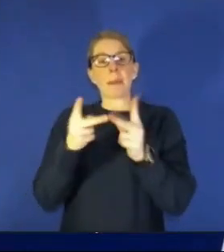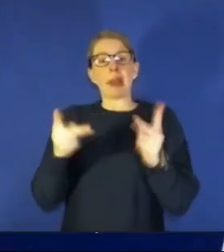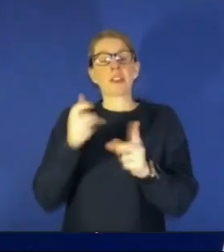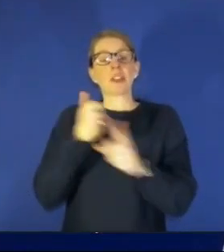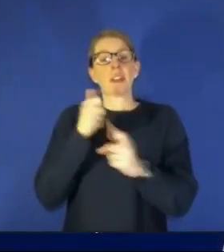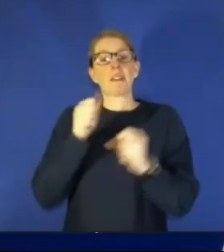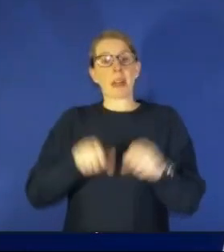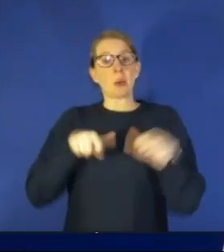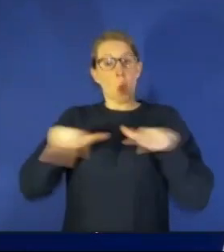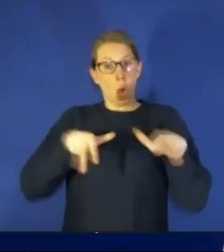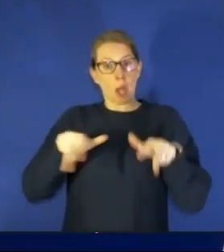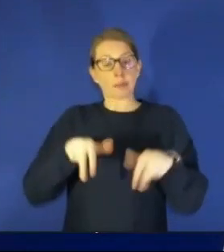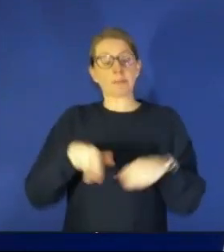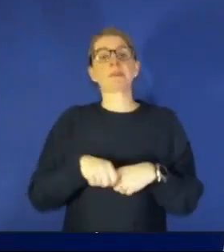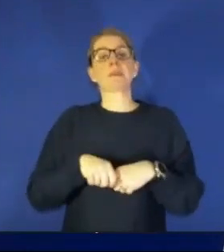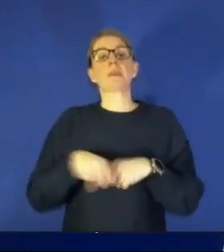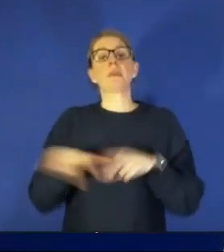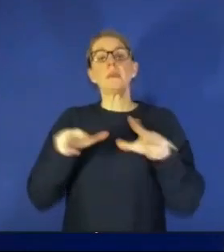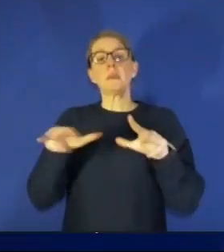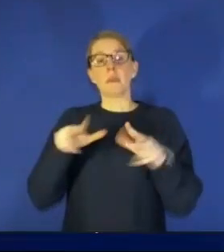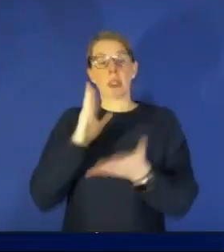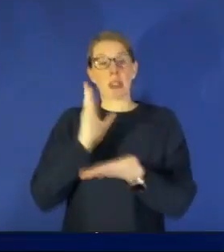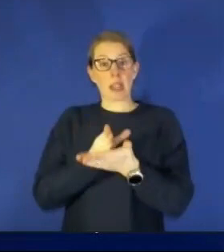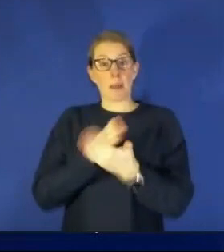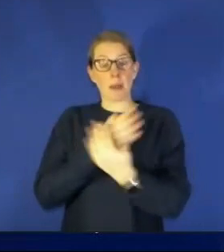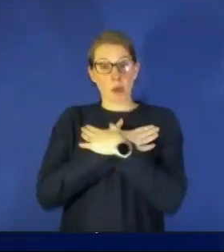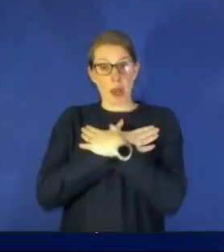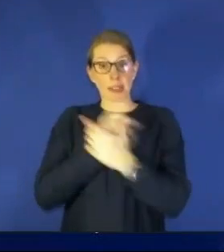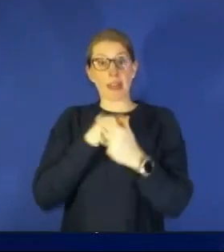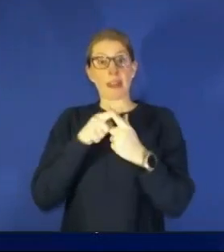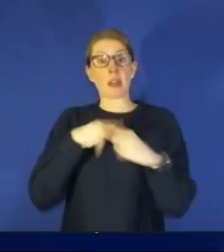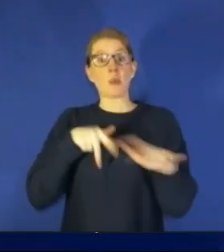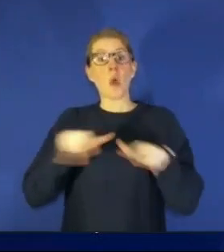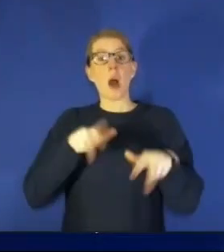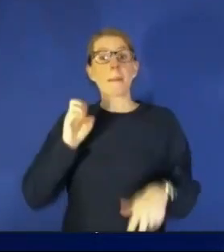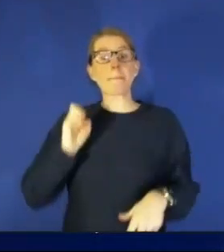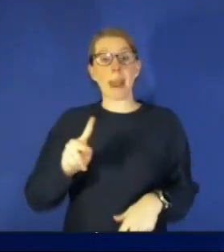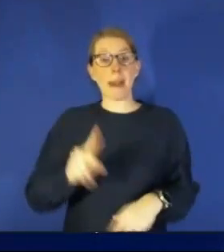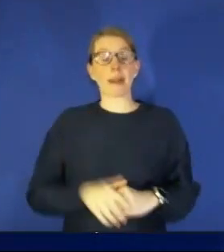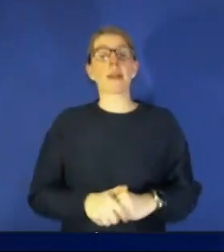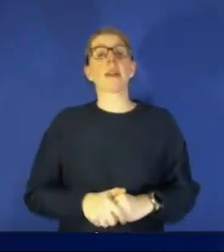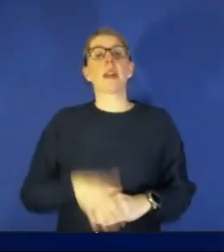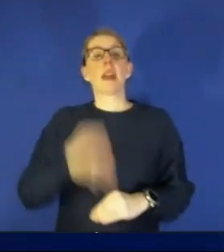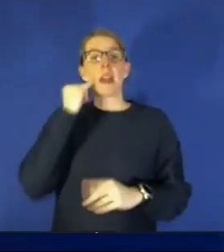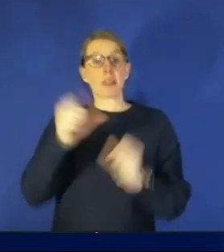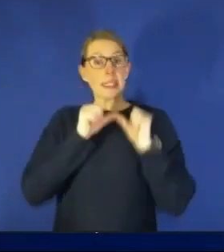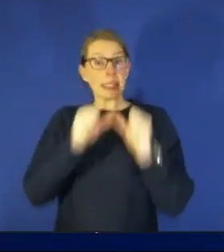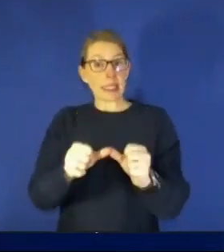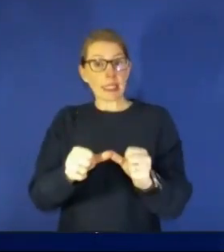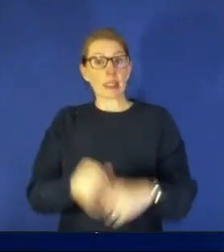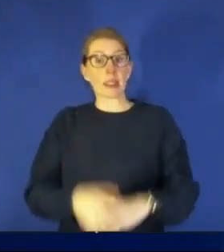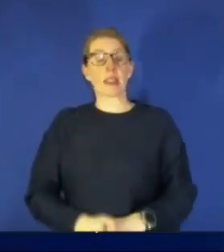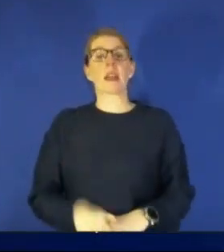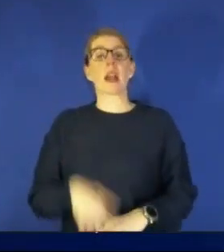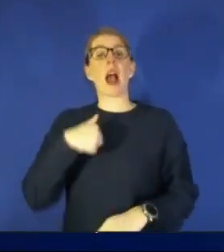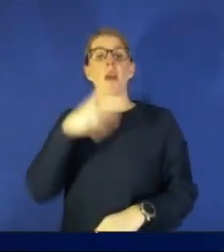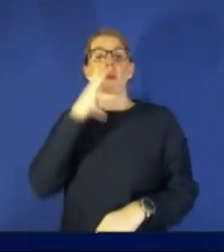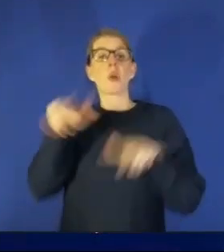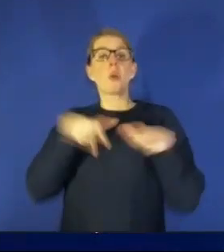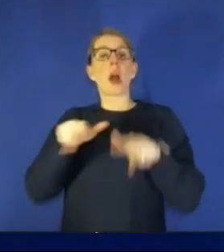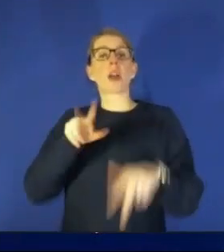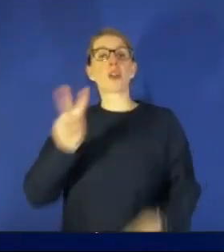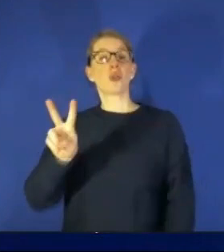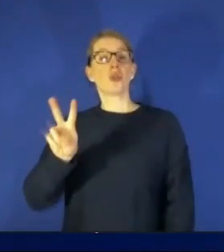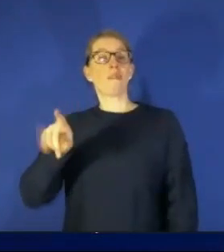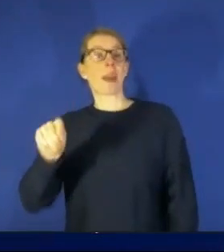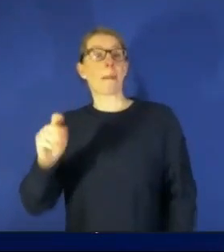walk until you can't, you have to stop and rest and then walk back. And if you do that consistently, and you say, I'm going to walk 2 feet more or 10